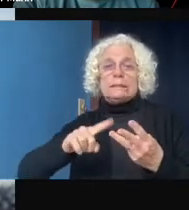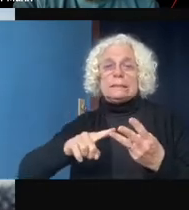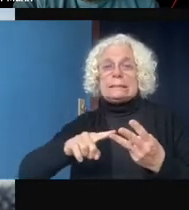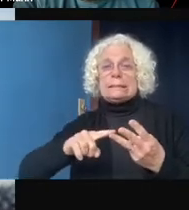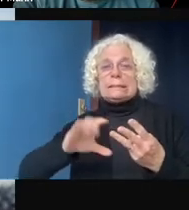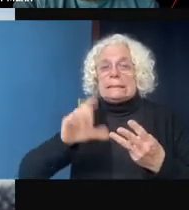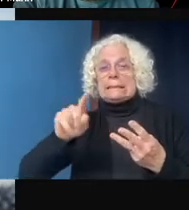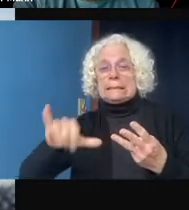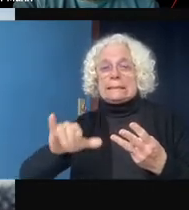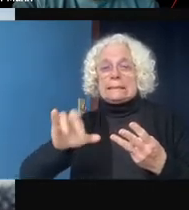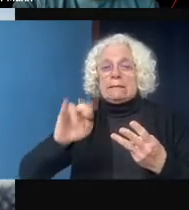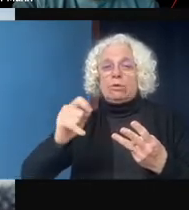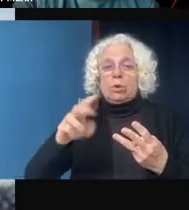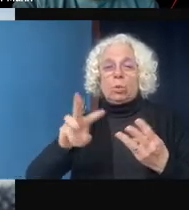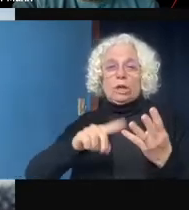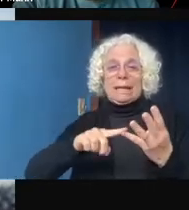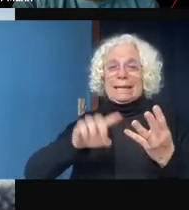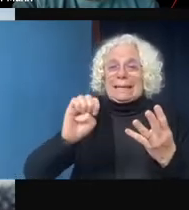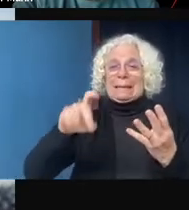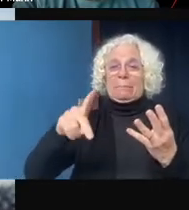and the EPA,